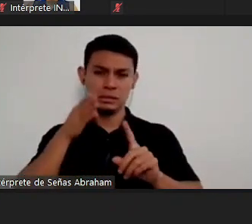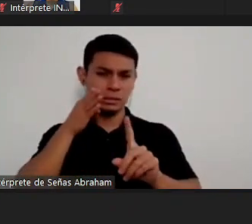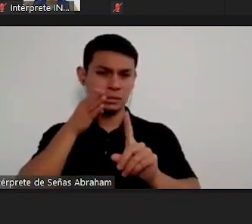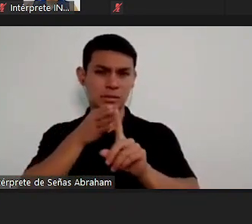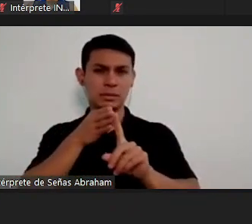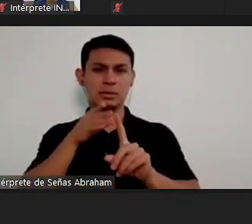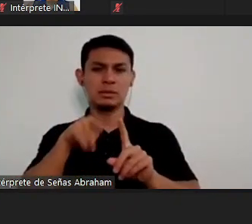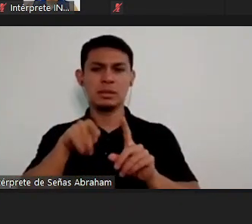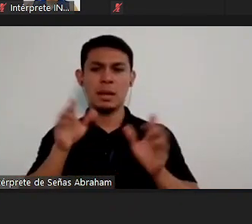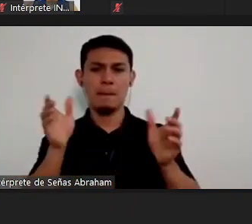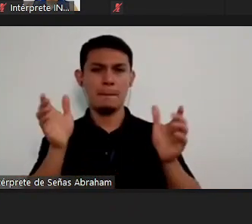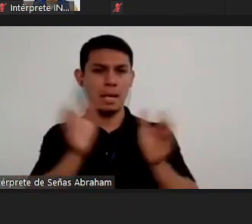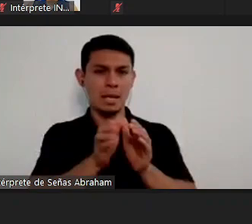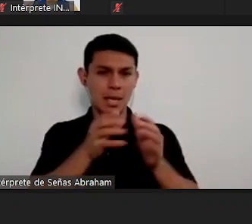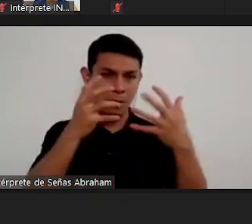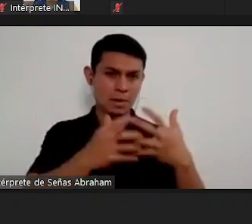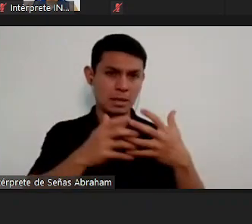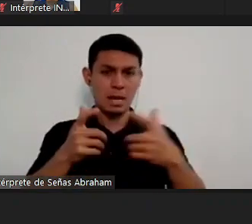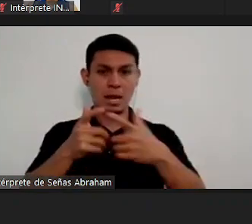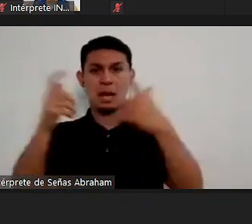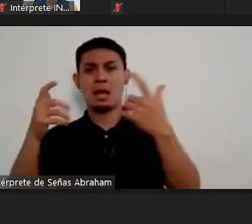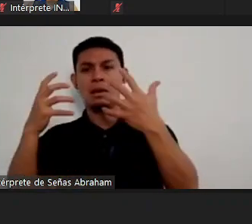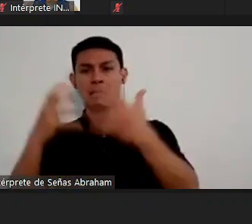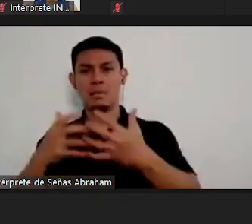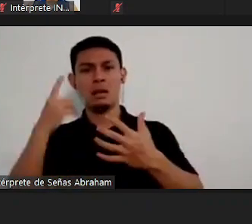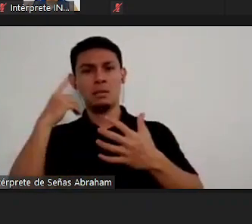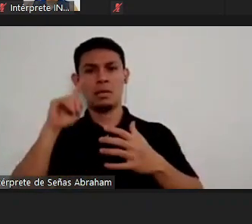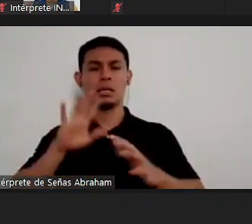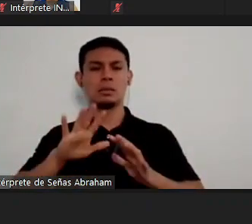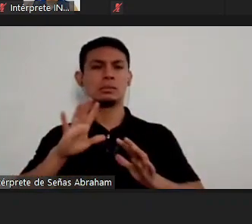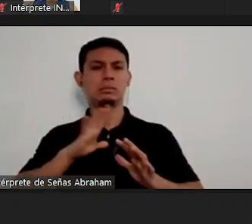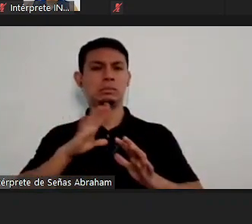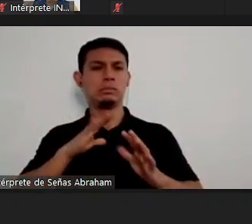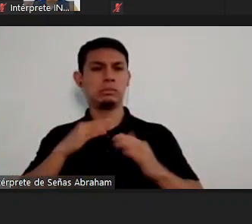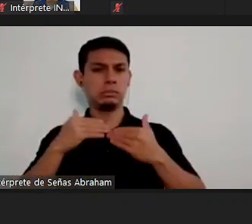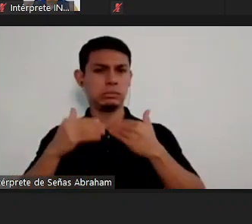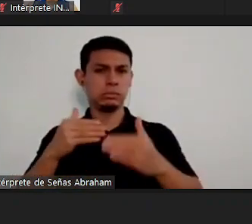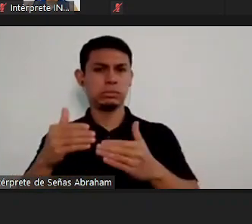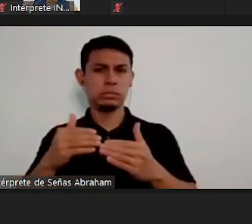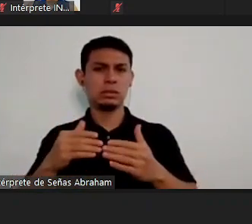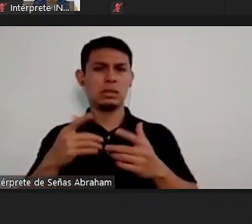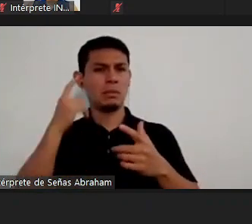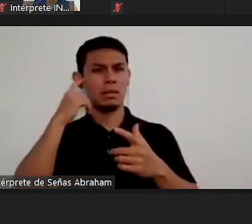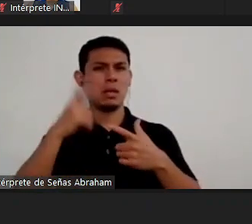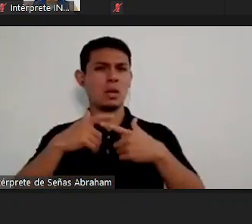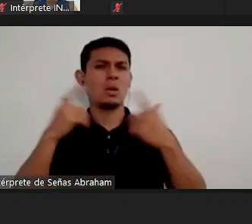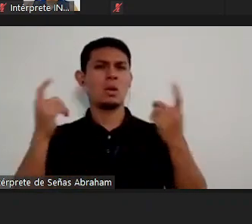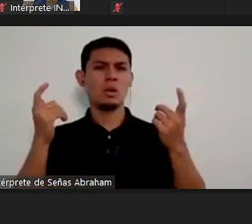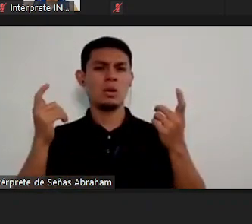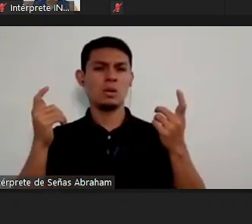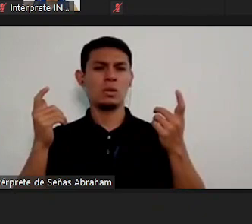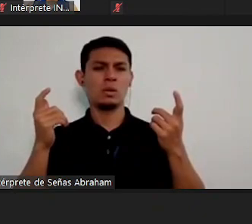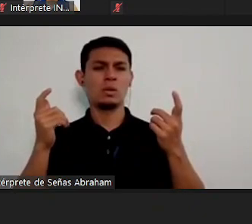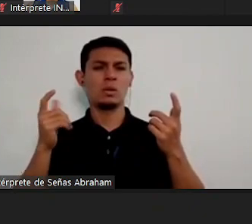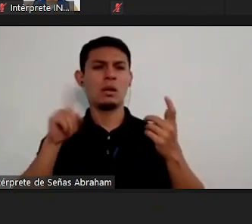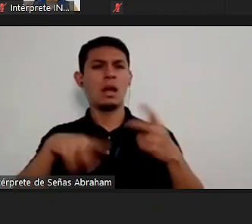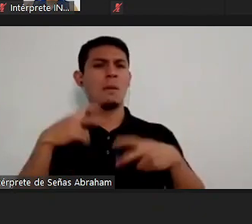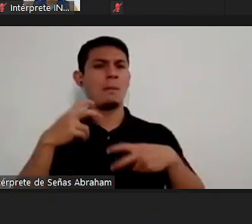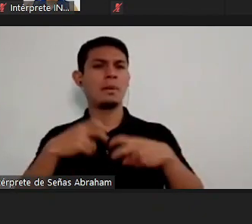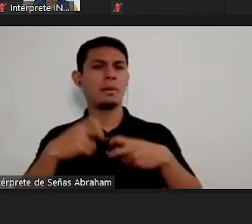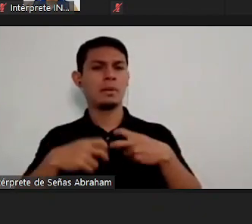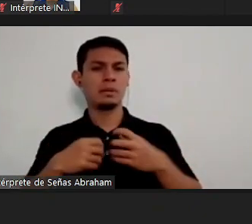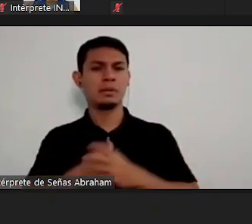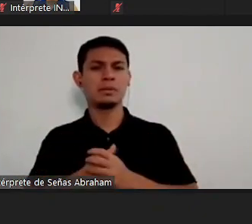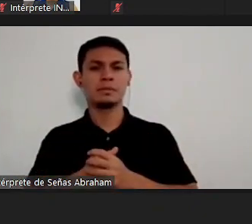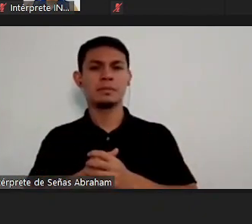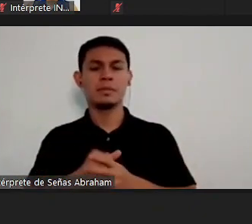a guideline that directed the micro and small businesses that to promote their formalization will contribute